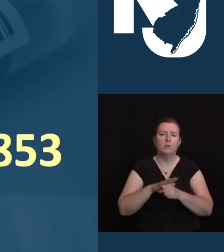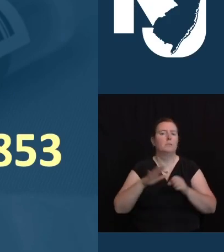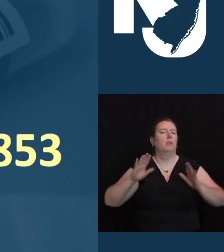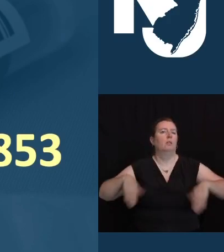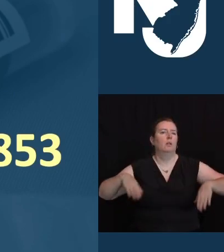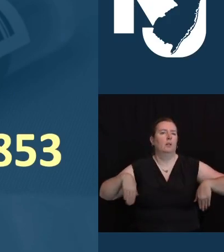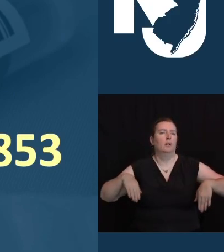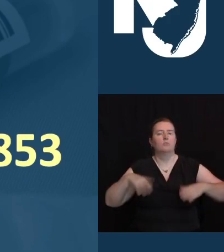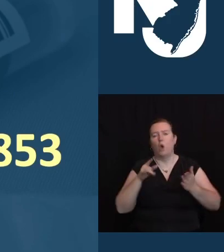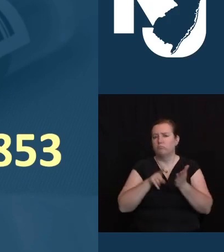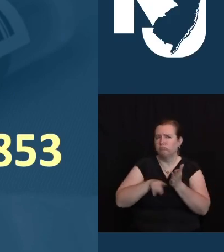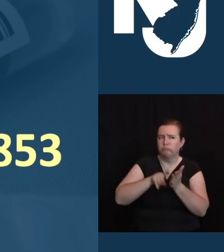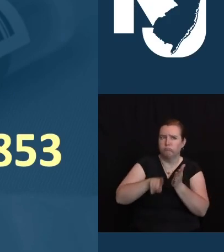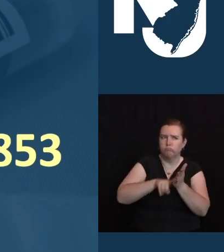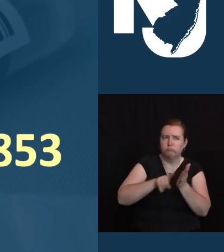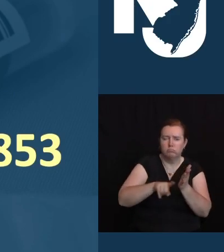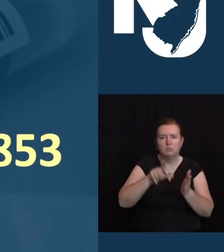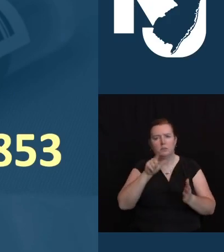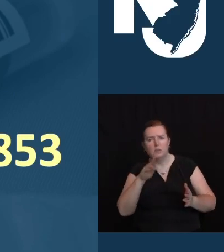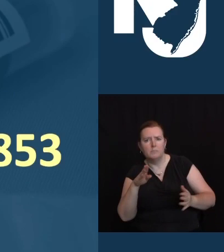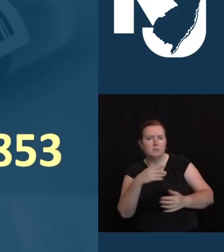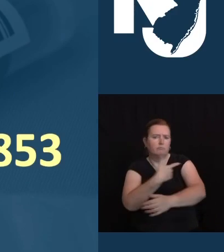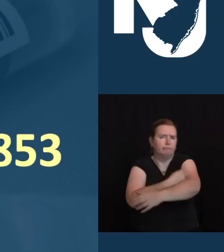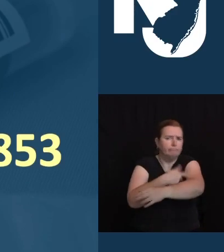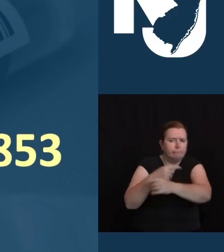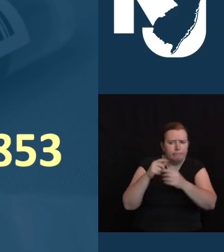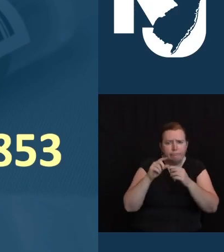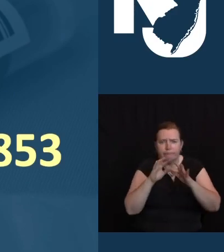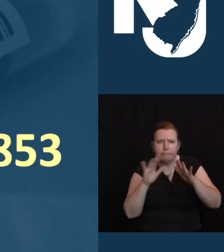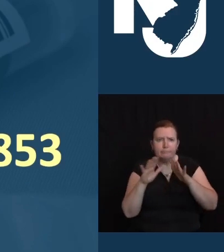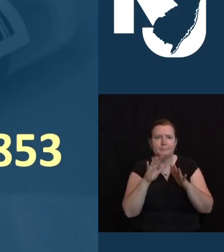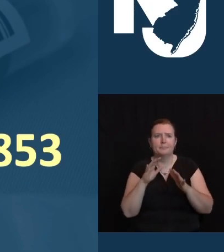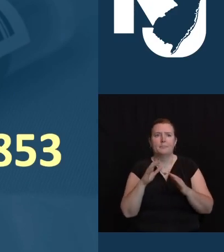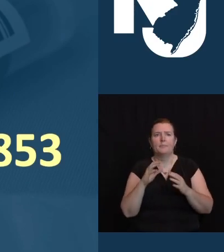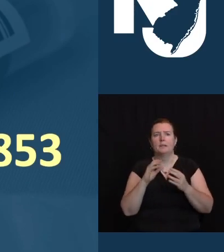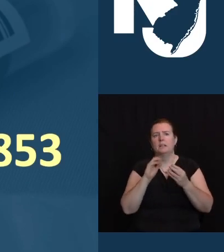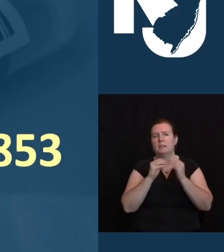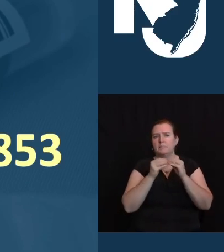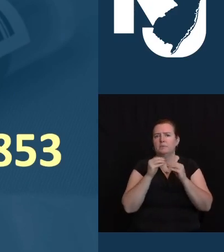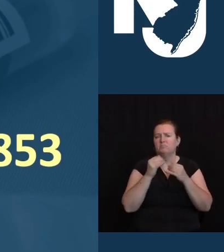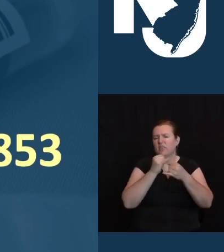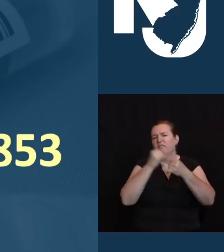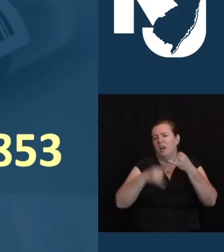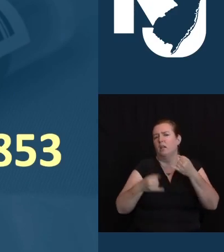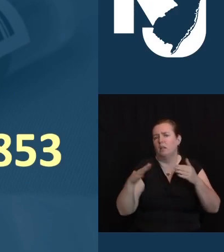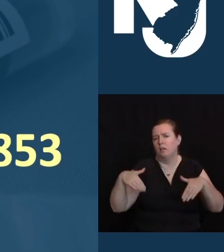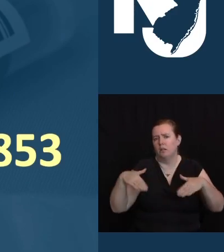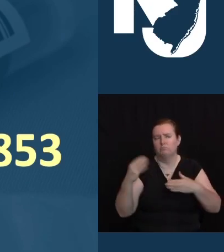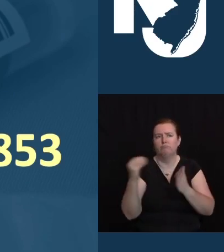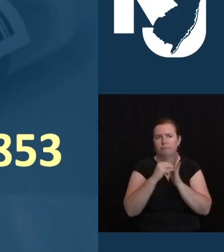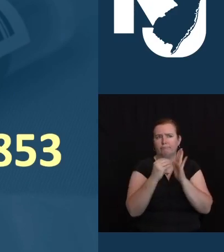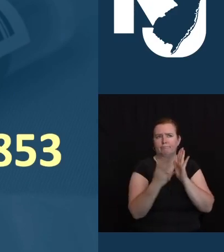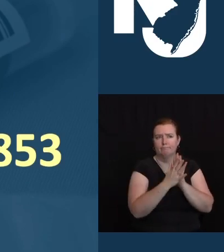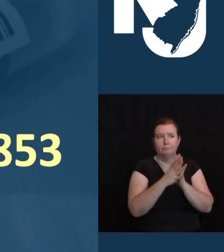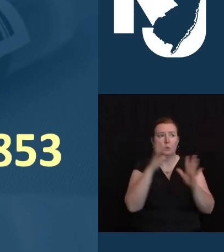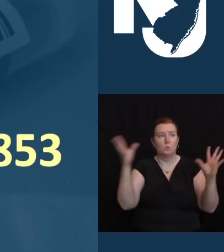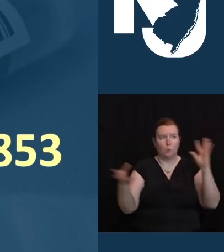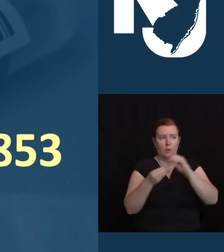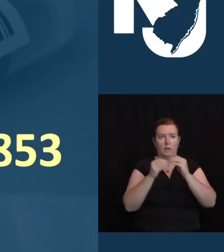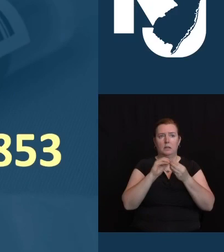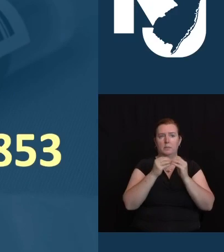pending lab confirmation, and they are not included in these totals. So the total number of lost lives is now standing at